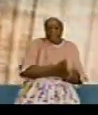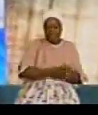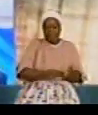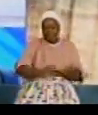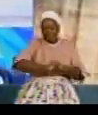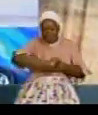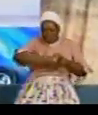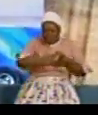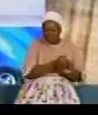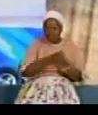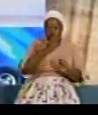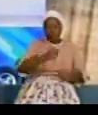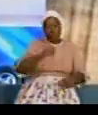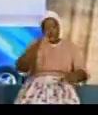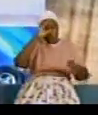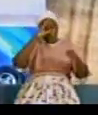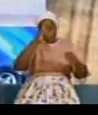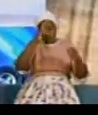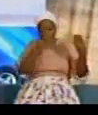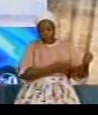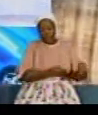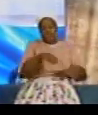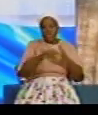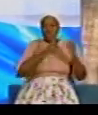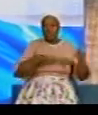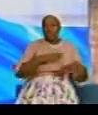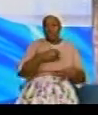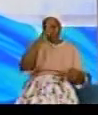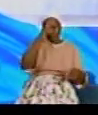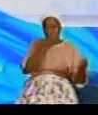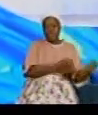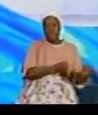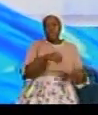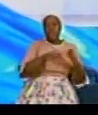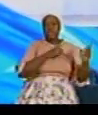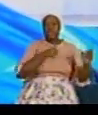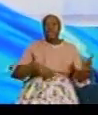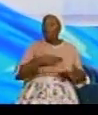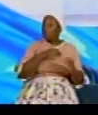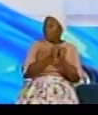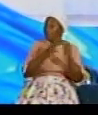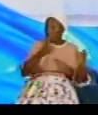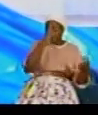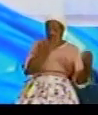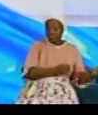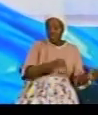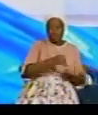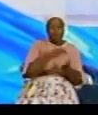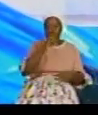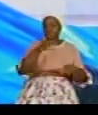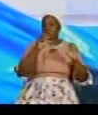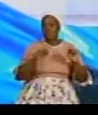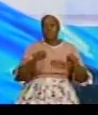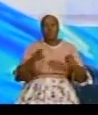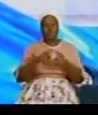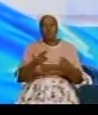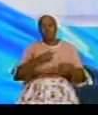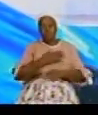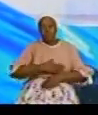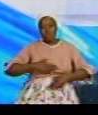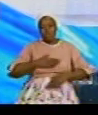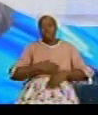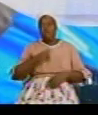your faith in the Lord. And without faith, it's impossible to please Him.